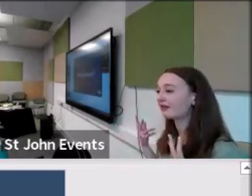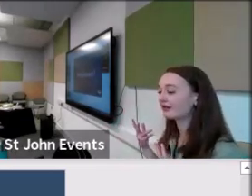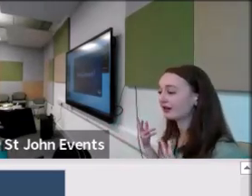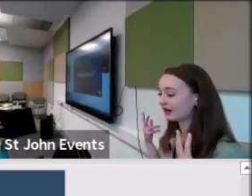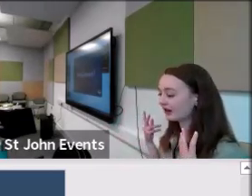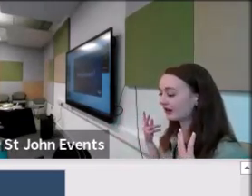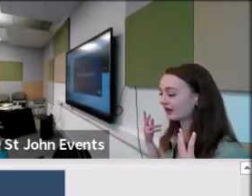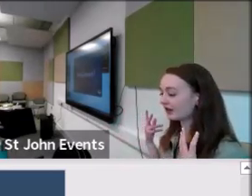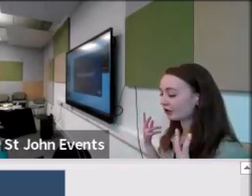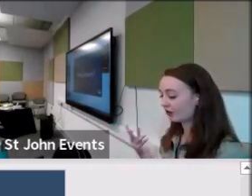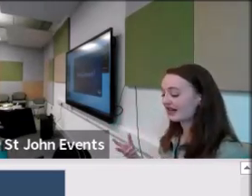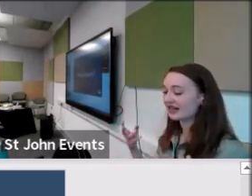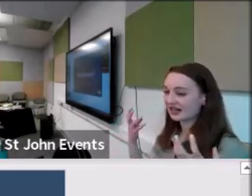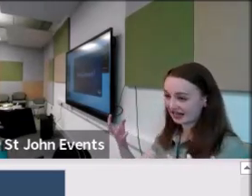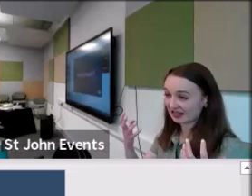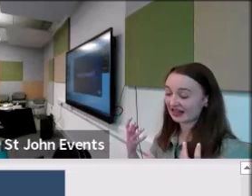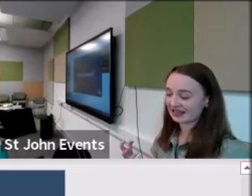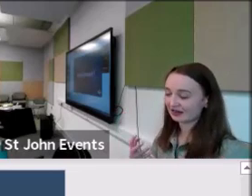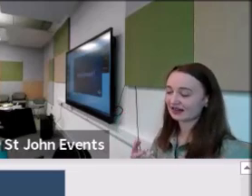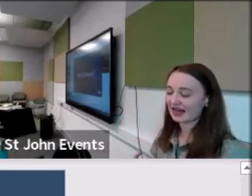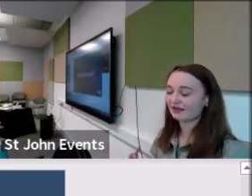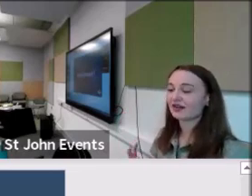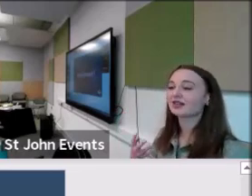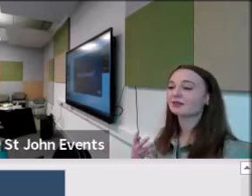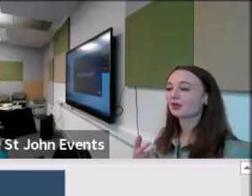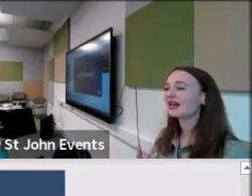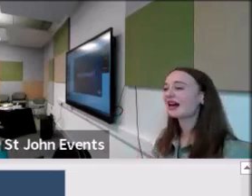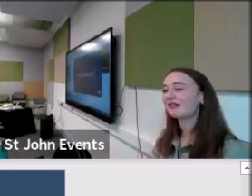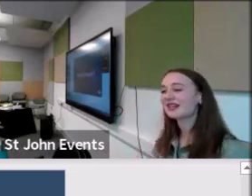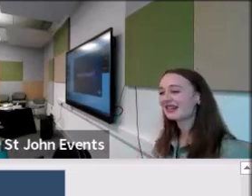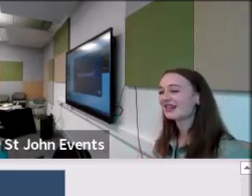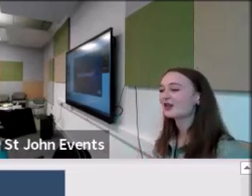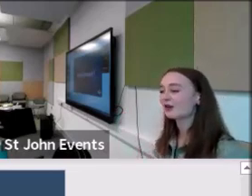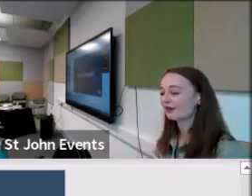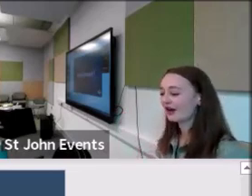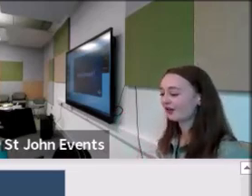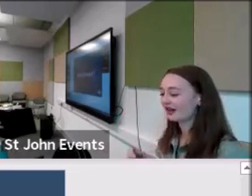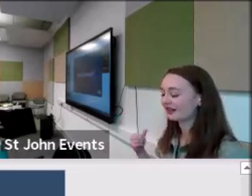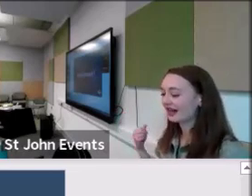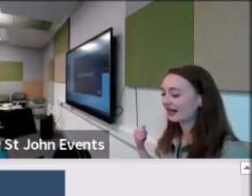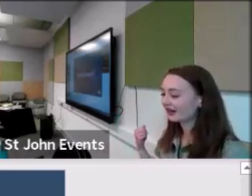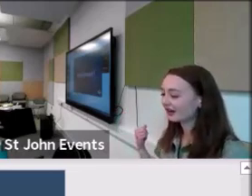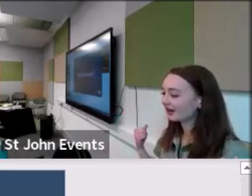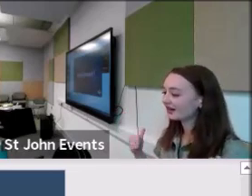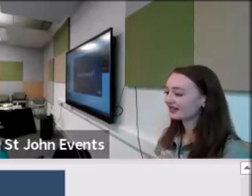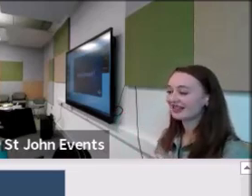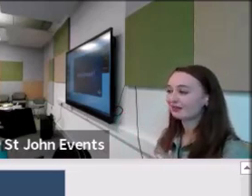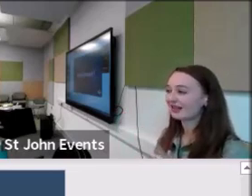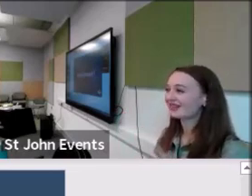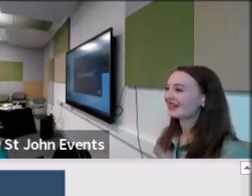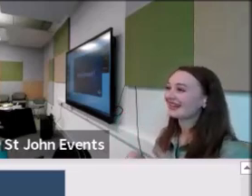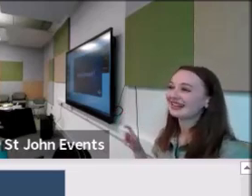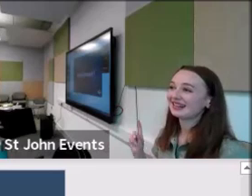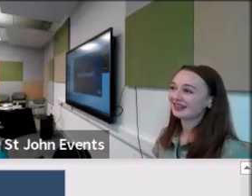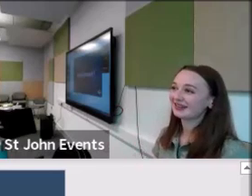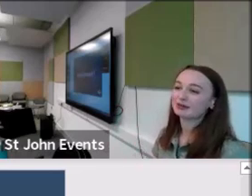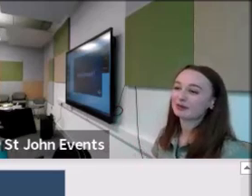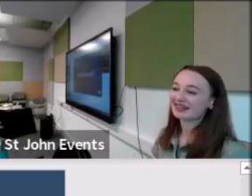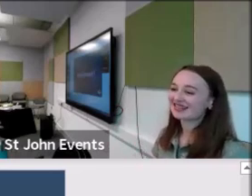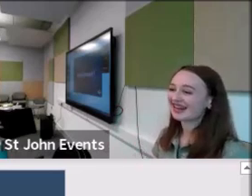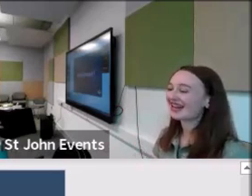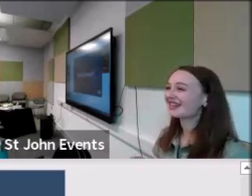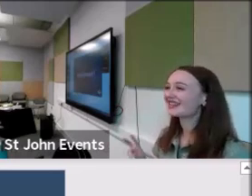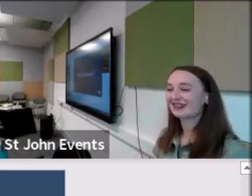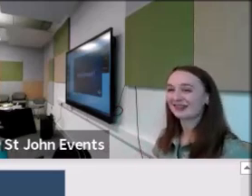field to have the training in each of these areas. But the areas I tend to cover are things like disability,